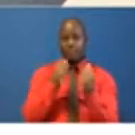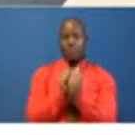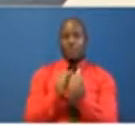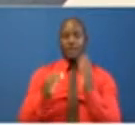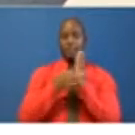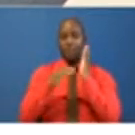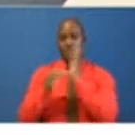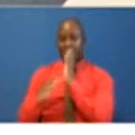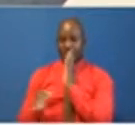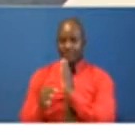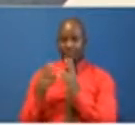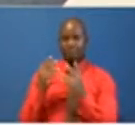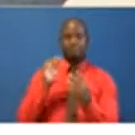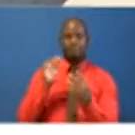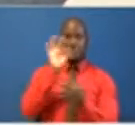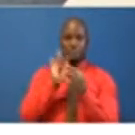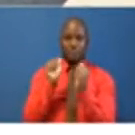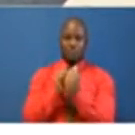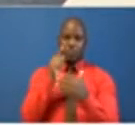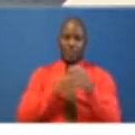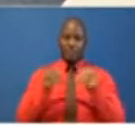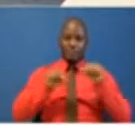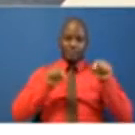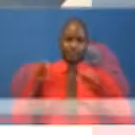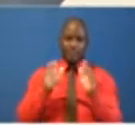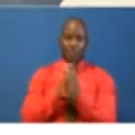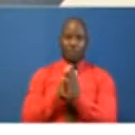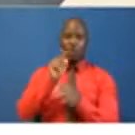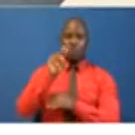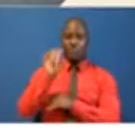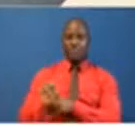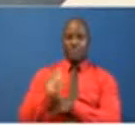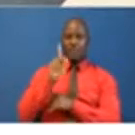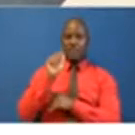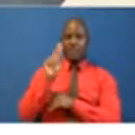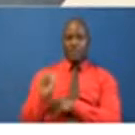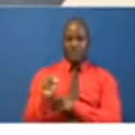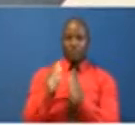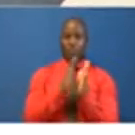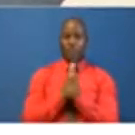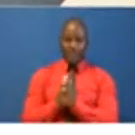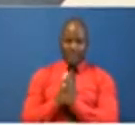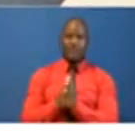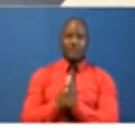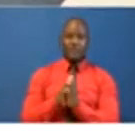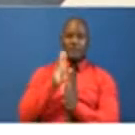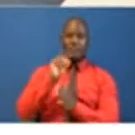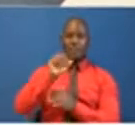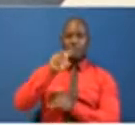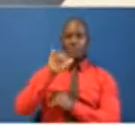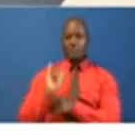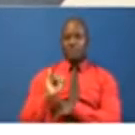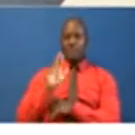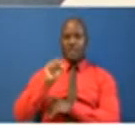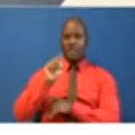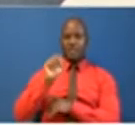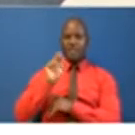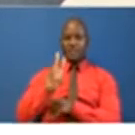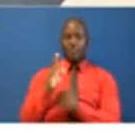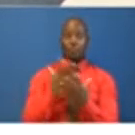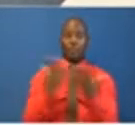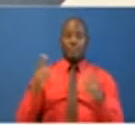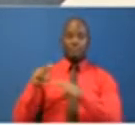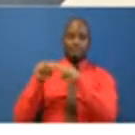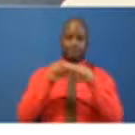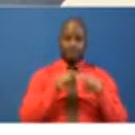popularity perspective and that will be moderated by zubaida kome ktm together with mark masai of ntv whatever you are